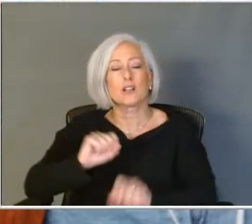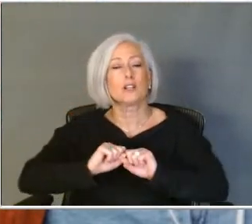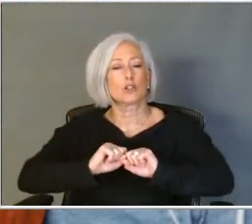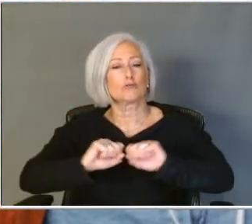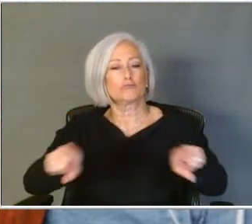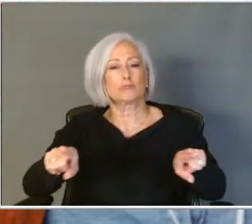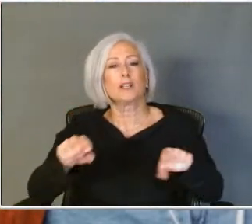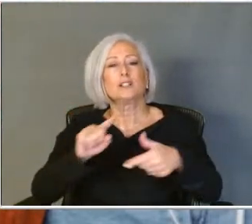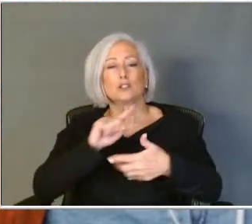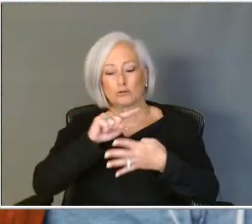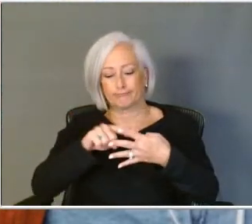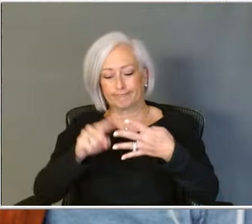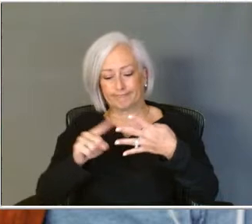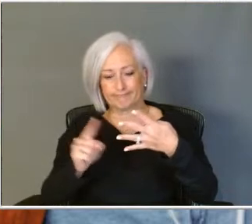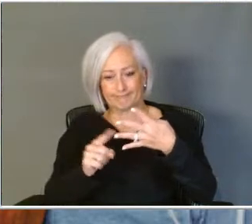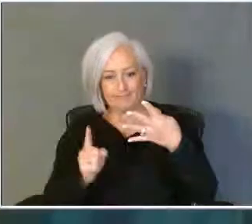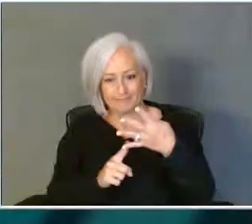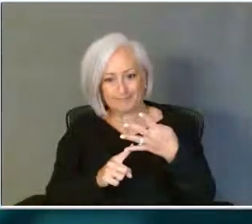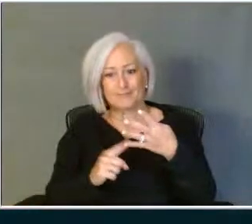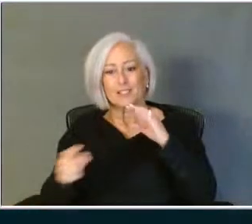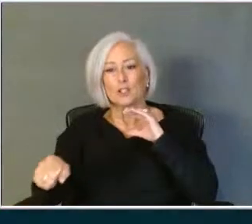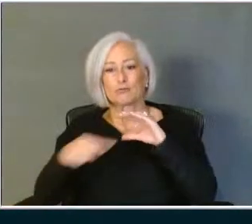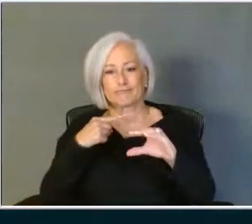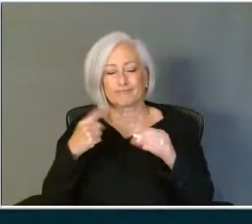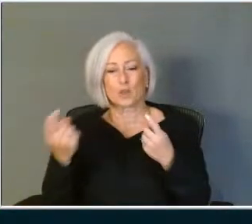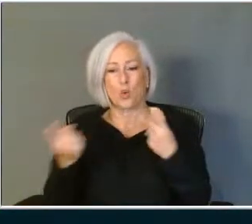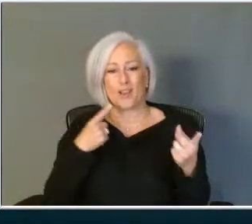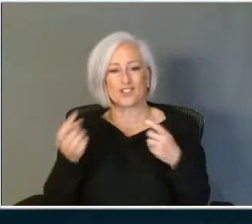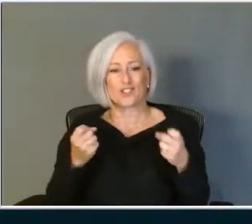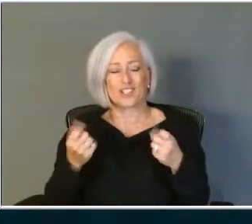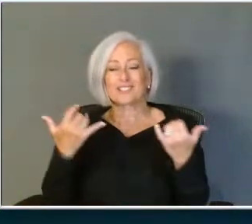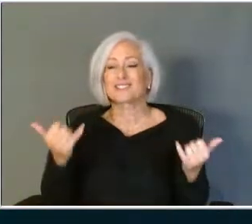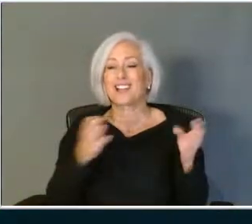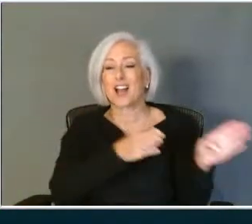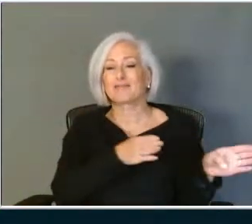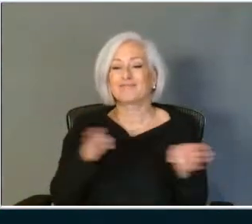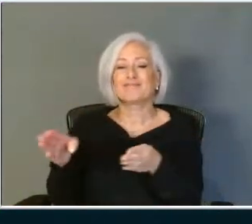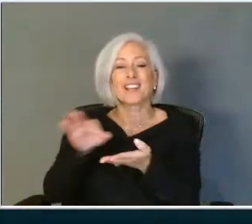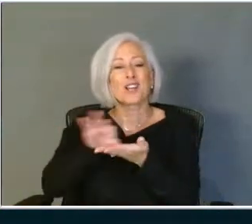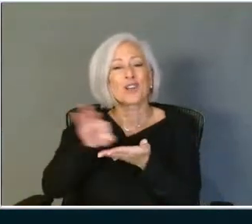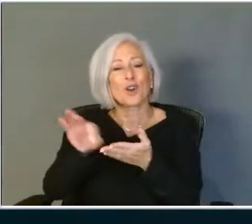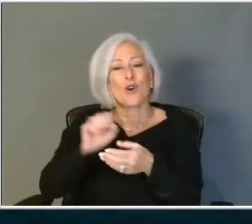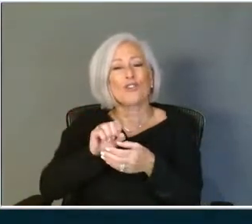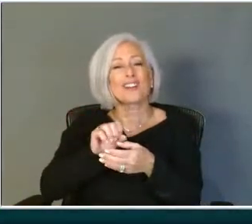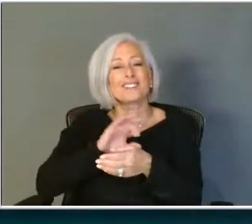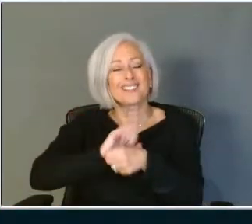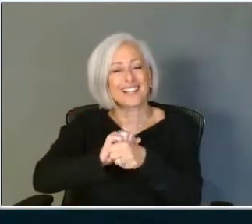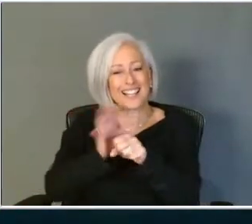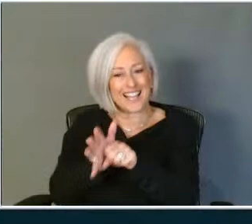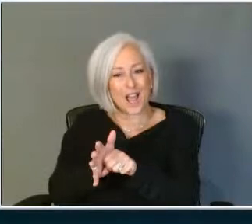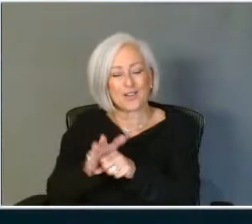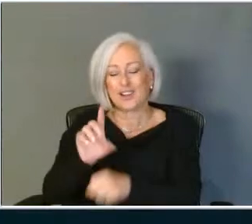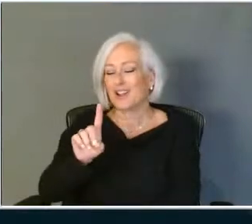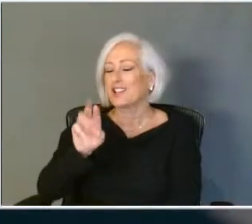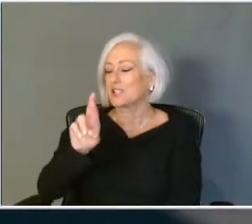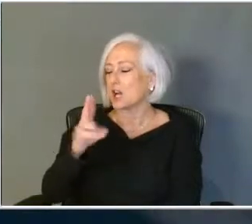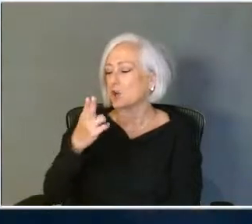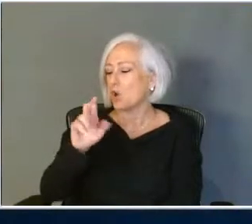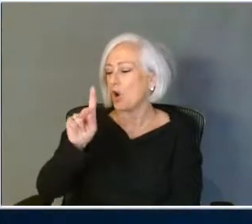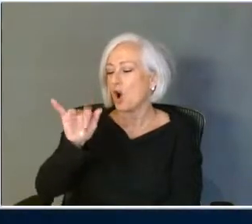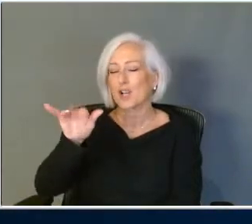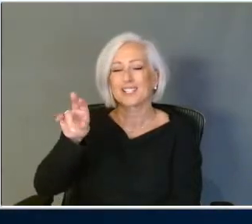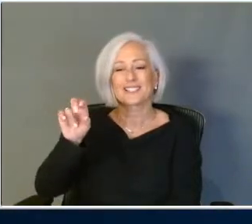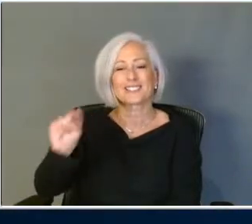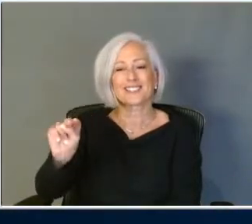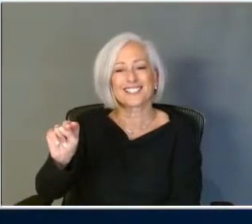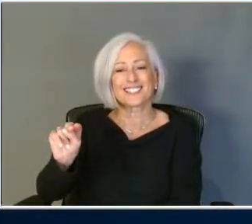those right there on your screen. Let's get a quick check on our COVID count from Dana Hawkinson, Medical Director of Infection Prevention and Control. Good morning. How are you? Yeah, hi,